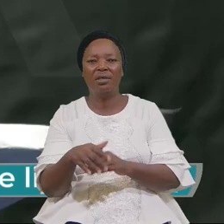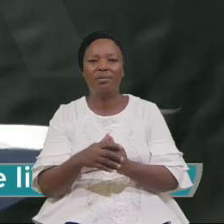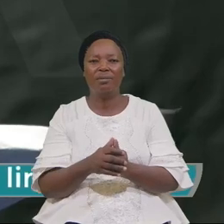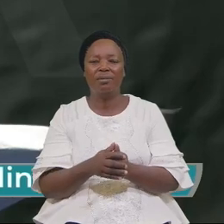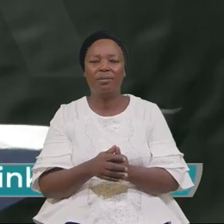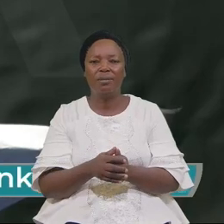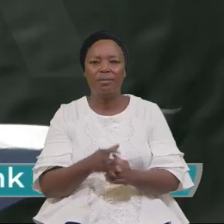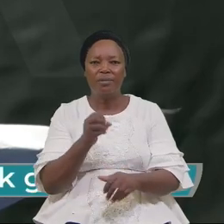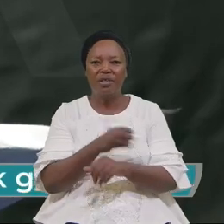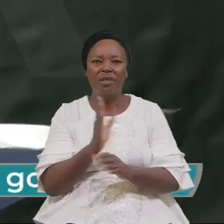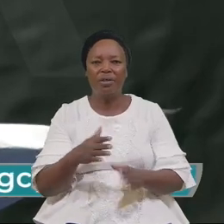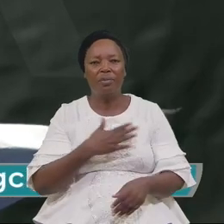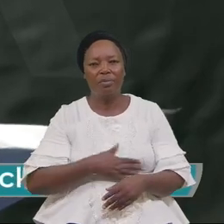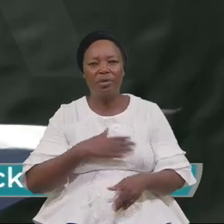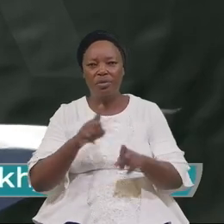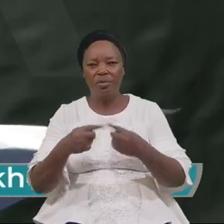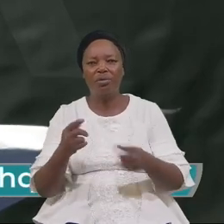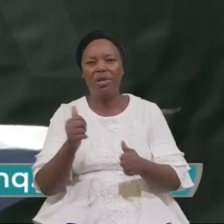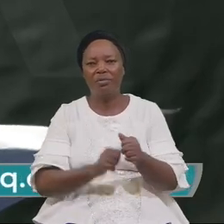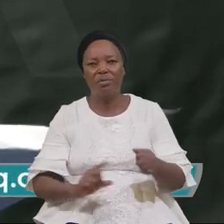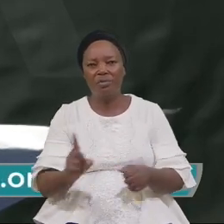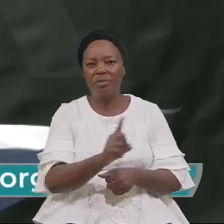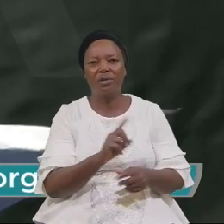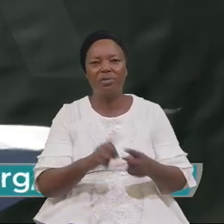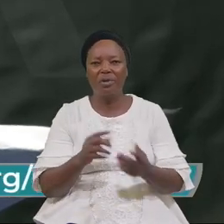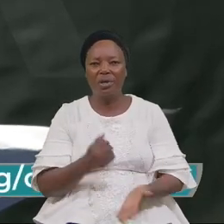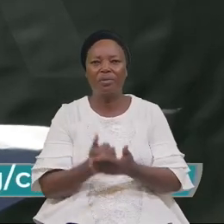Counselors, let's please go all over